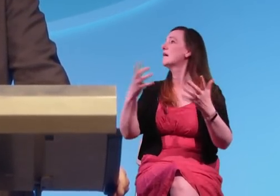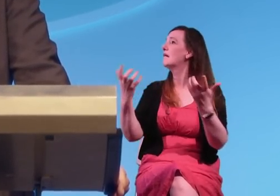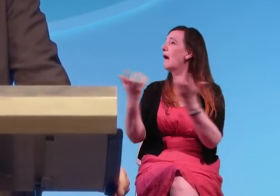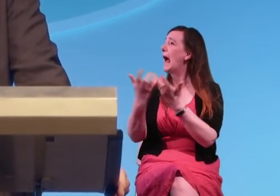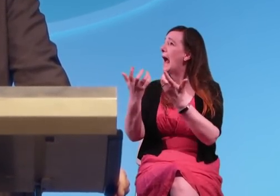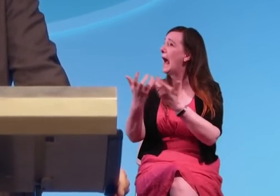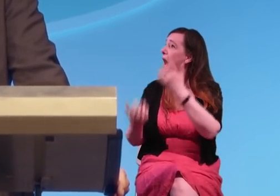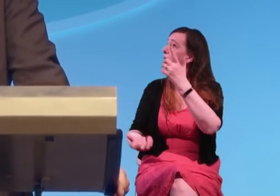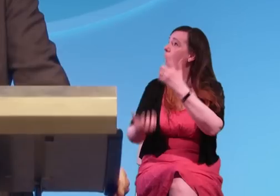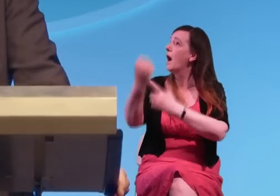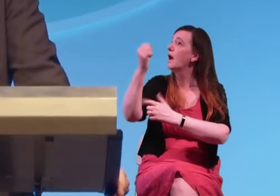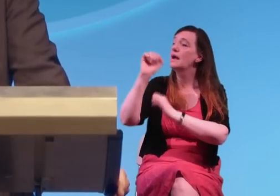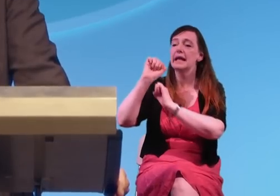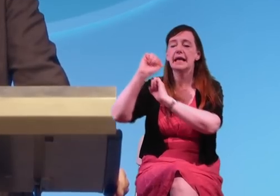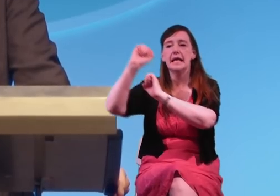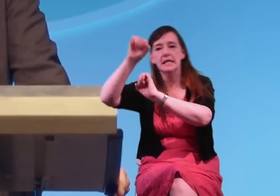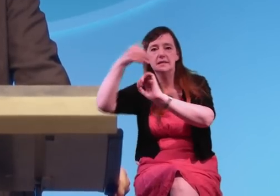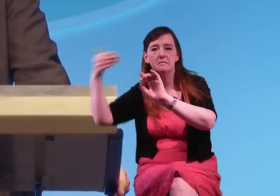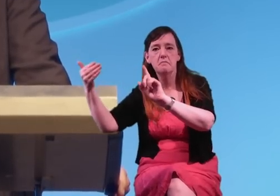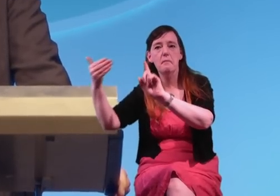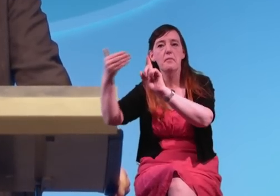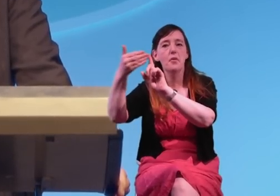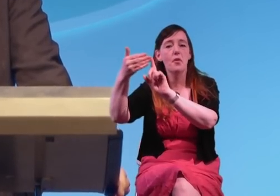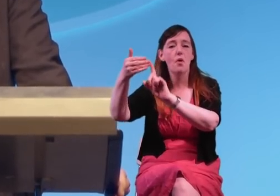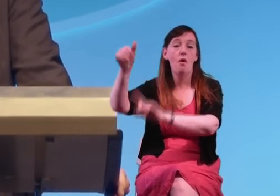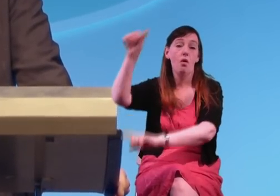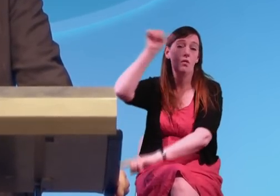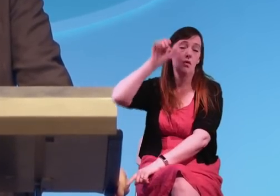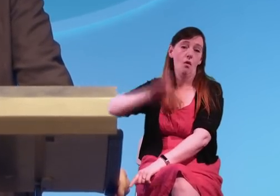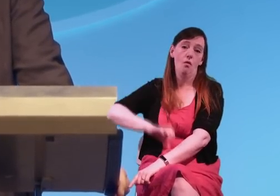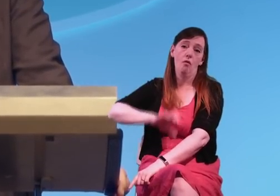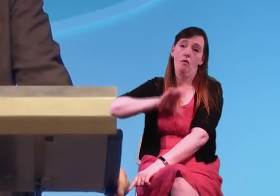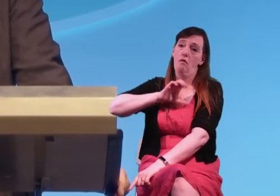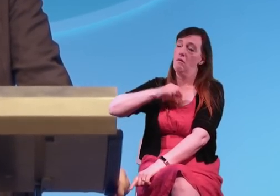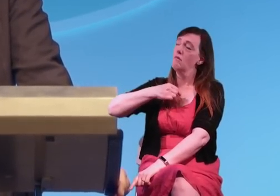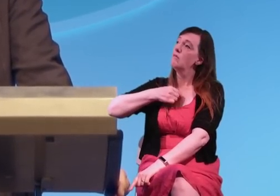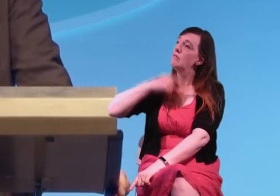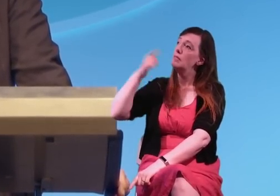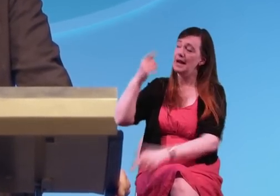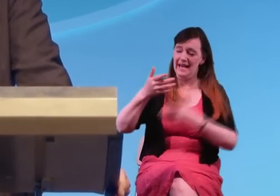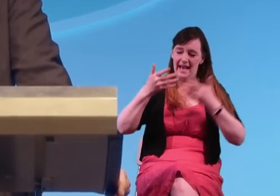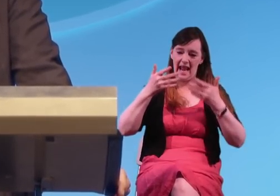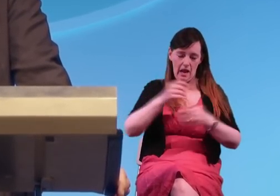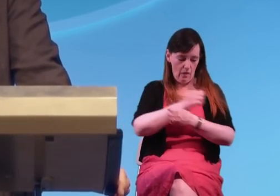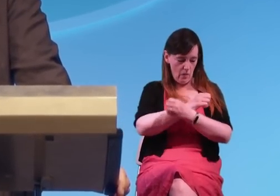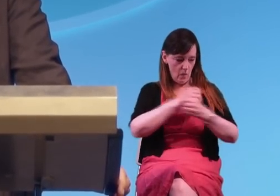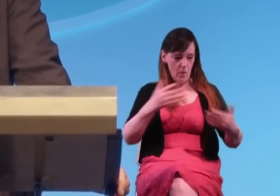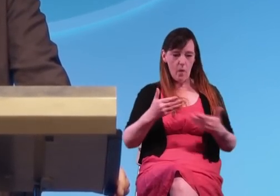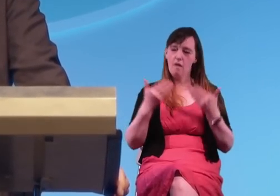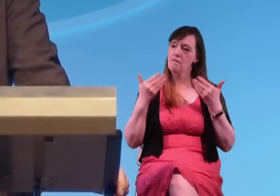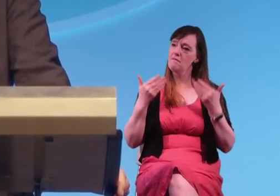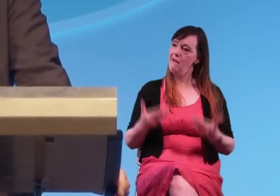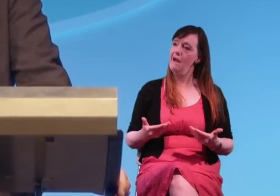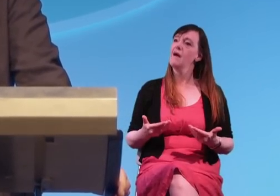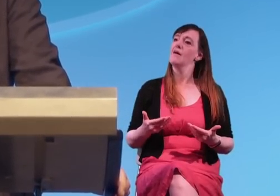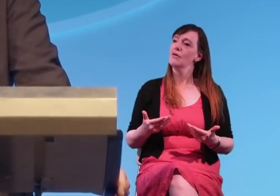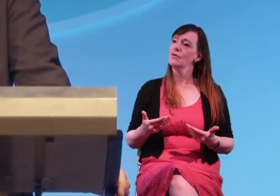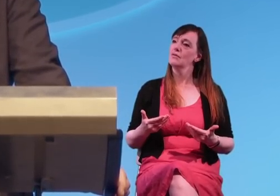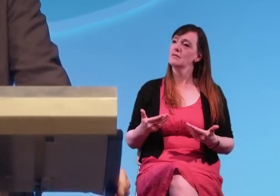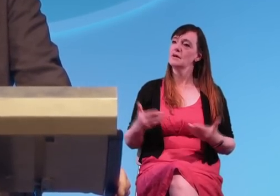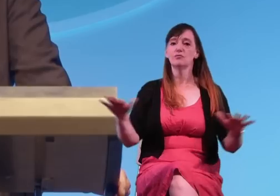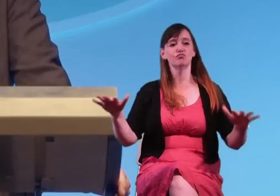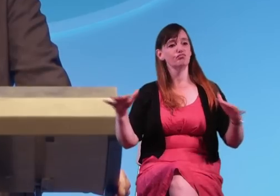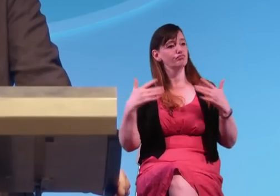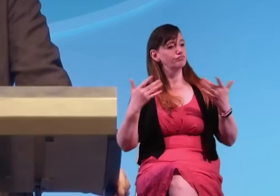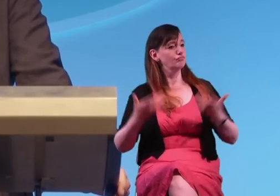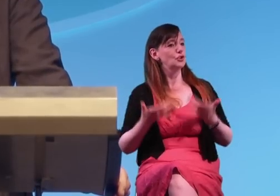so? His own will, this much I know, set me as now I know, as now I show